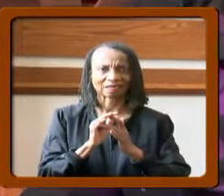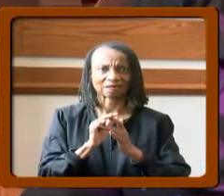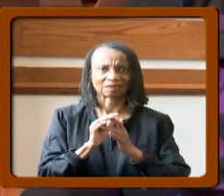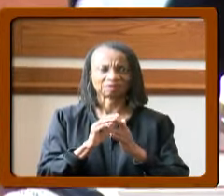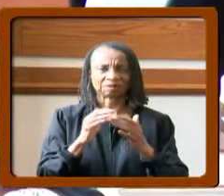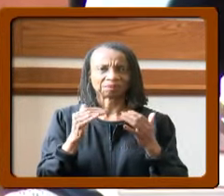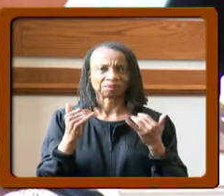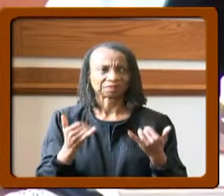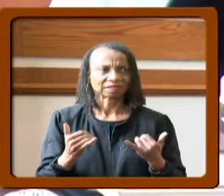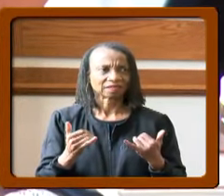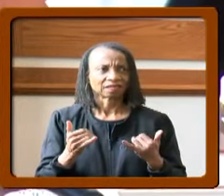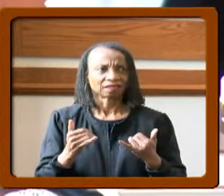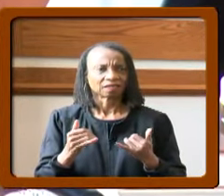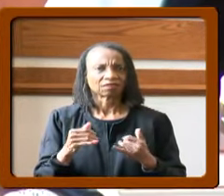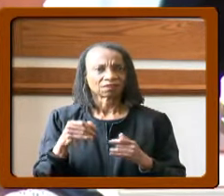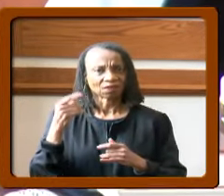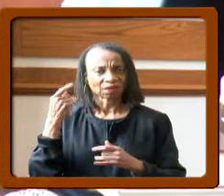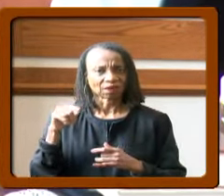writer,